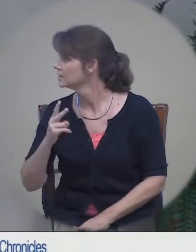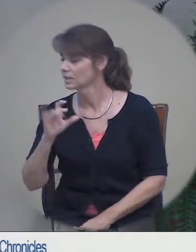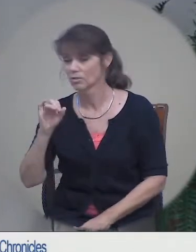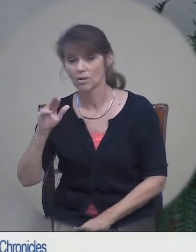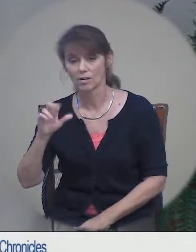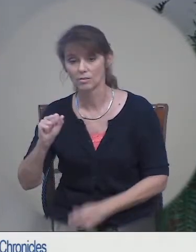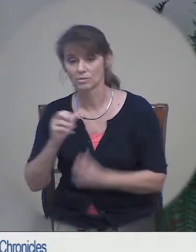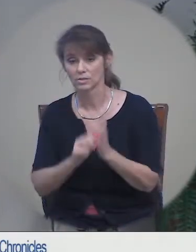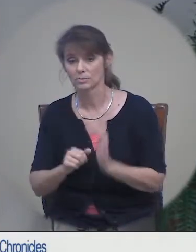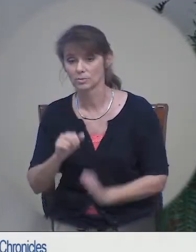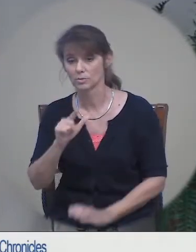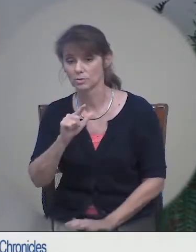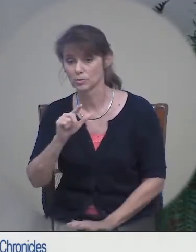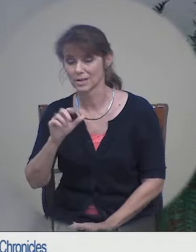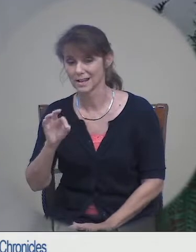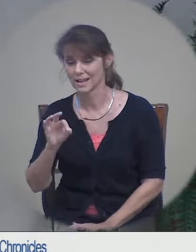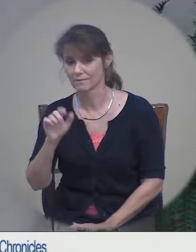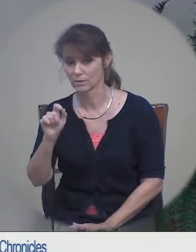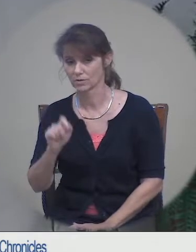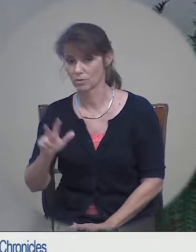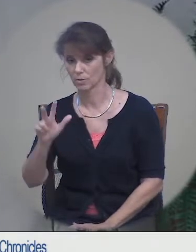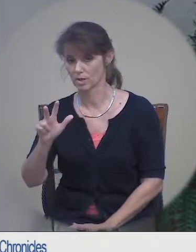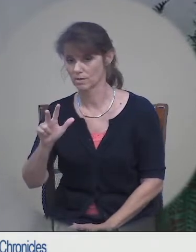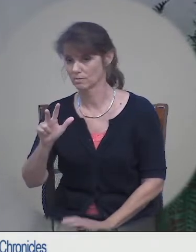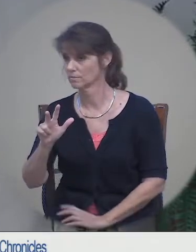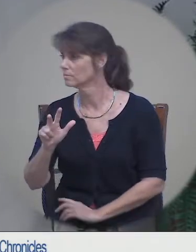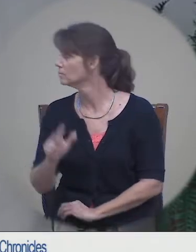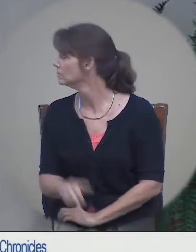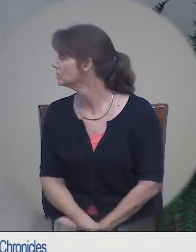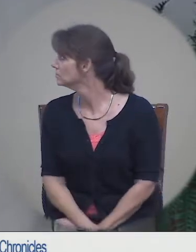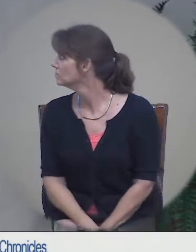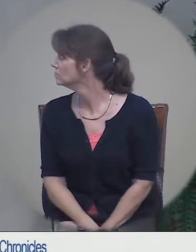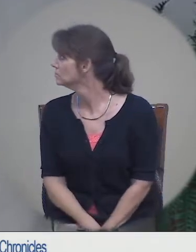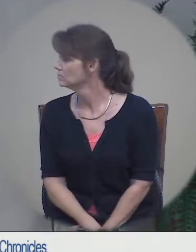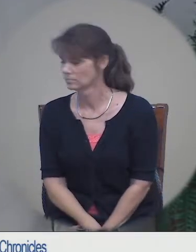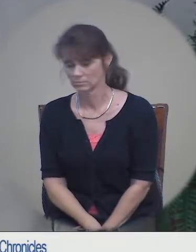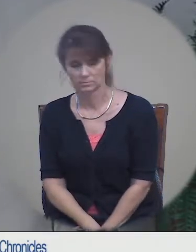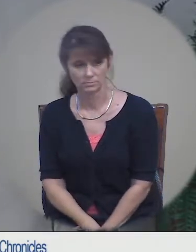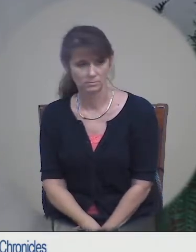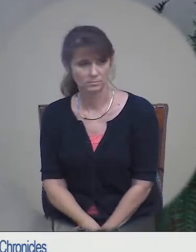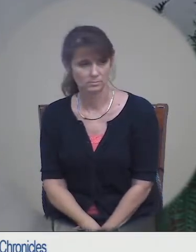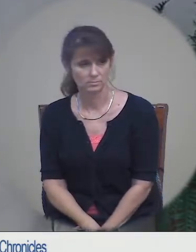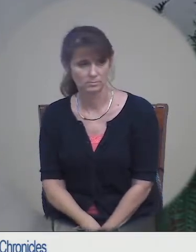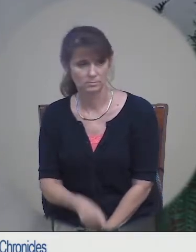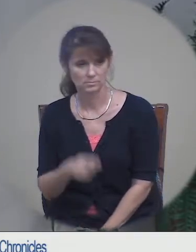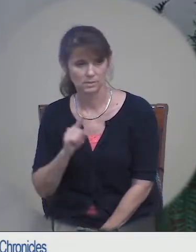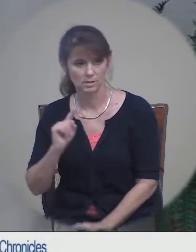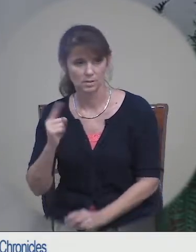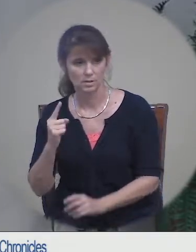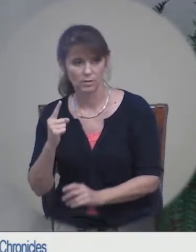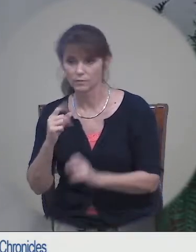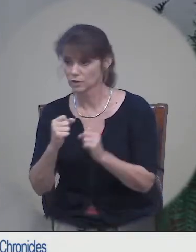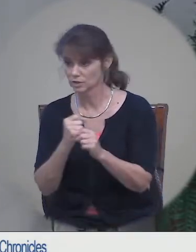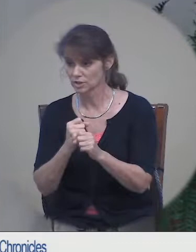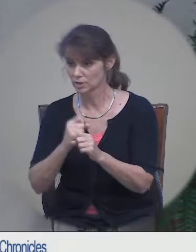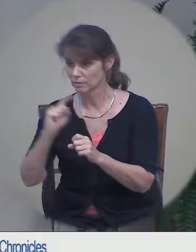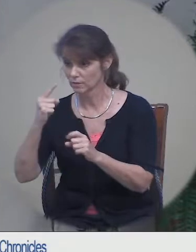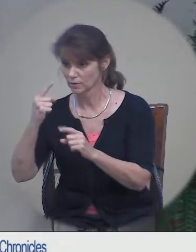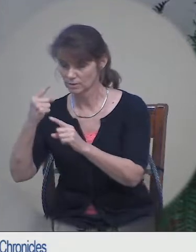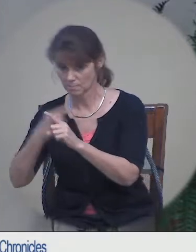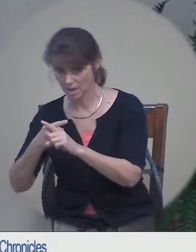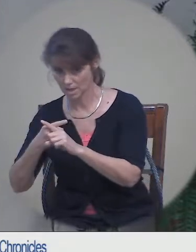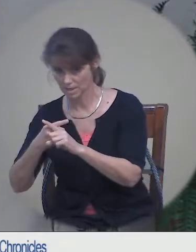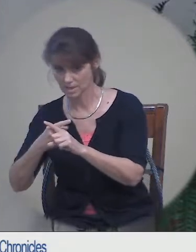29 and verse 3, It says, in the first year of his reign, in the first month,